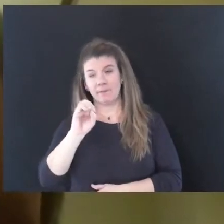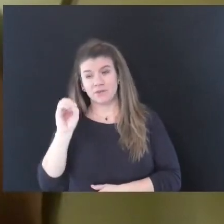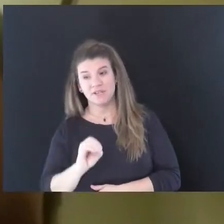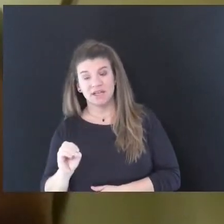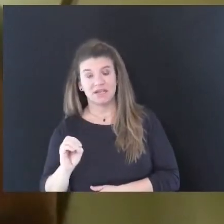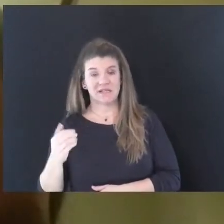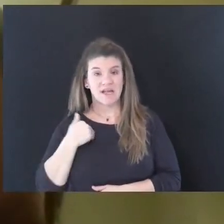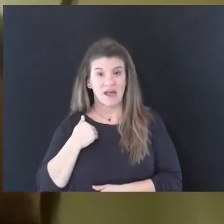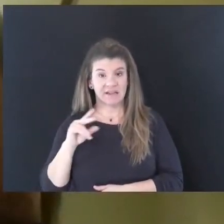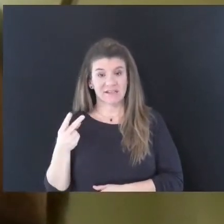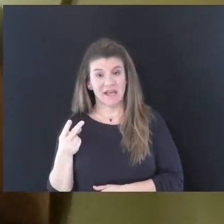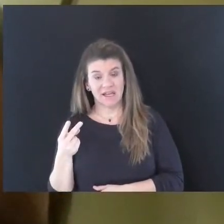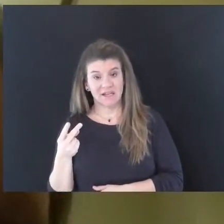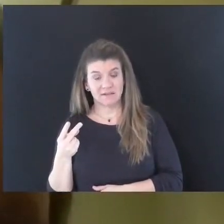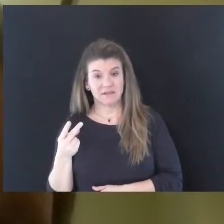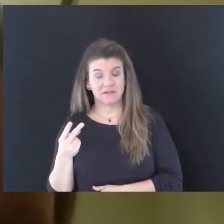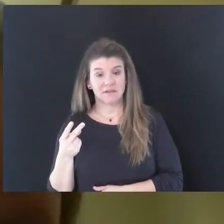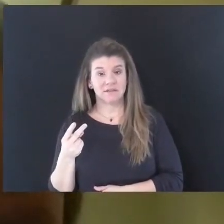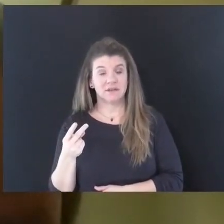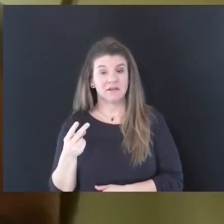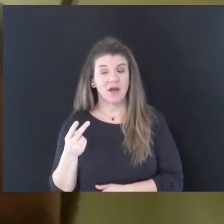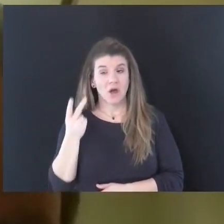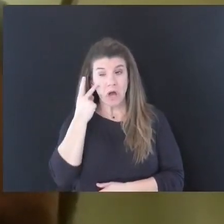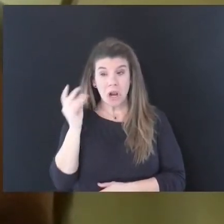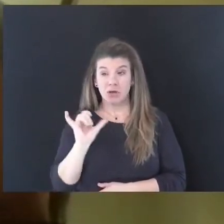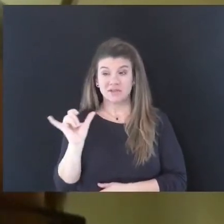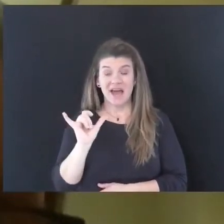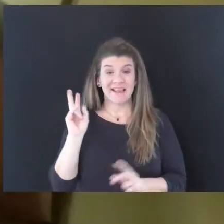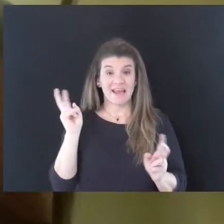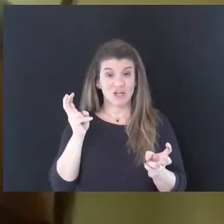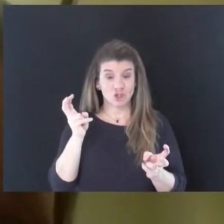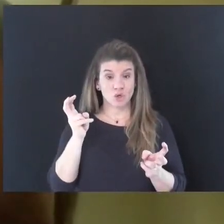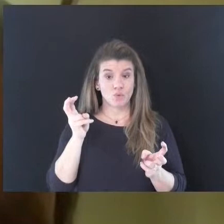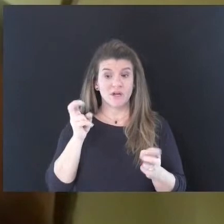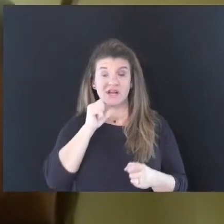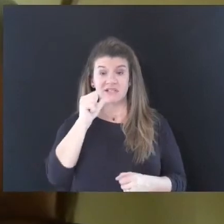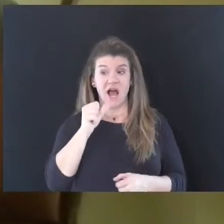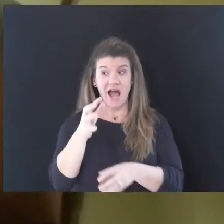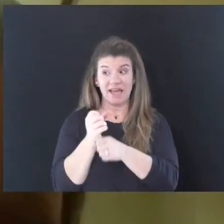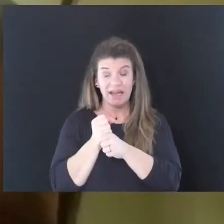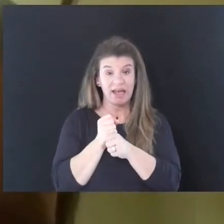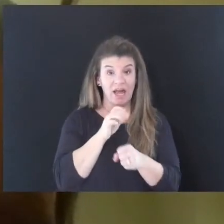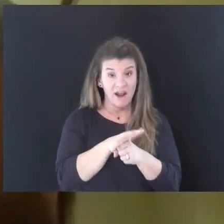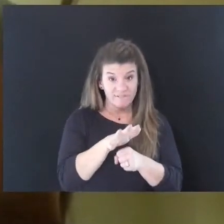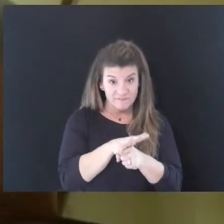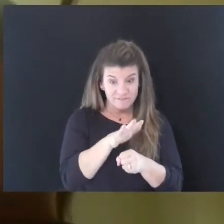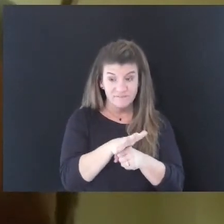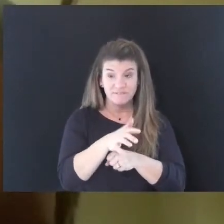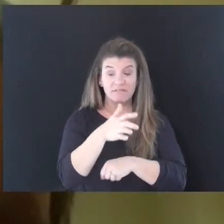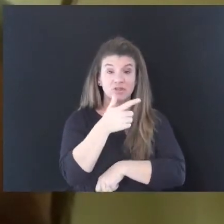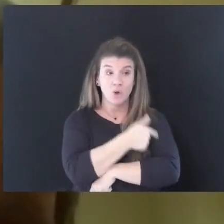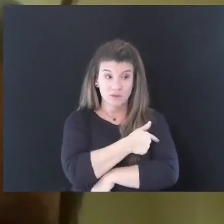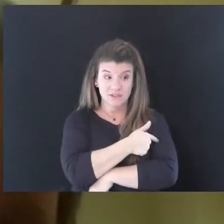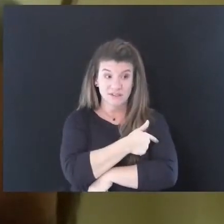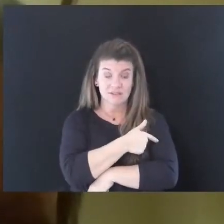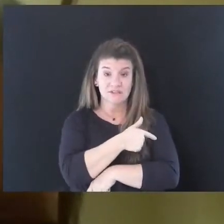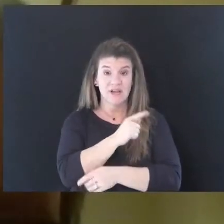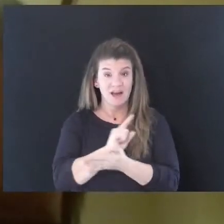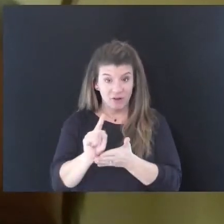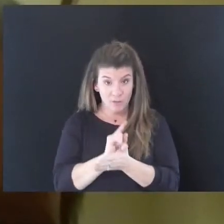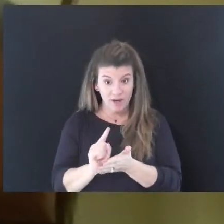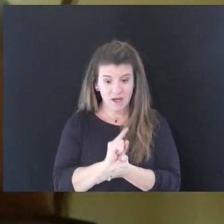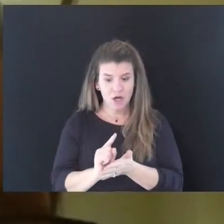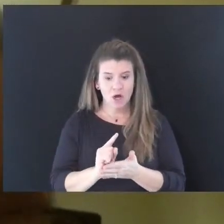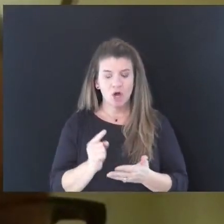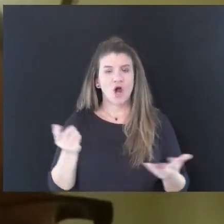the second. And it looks like the issue is not getting enough doses in each week.